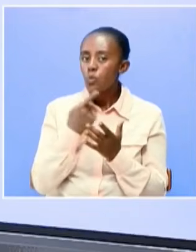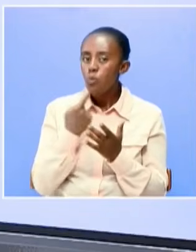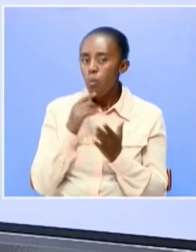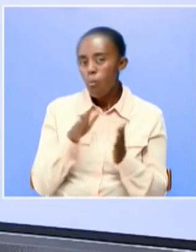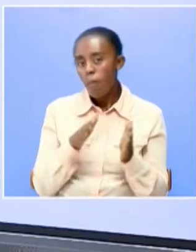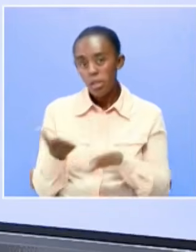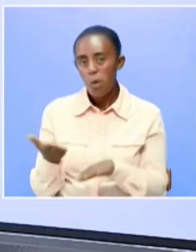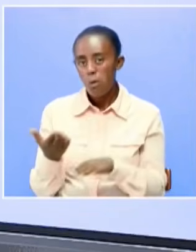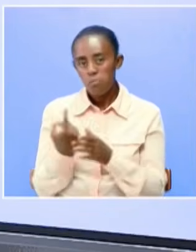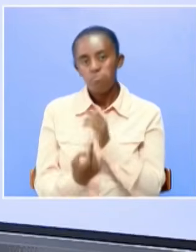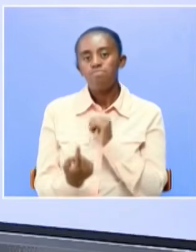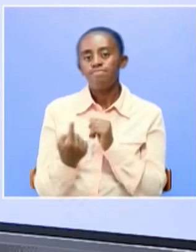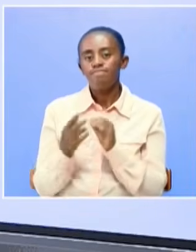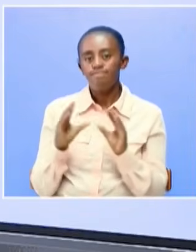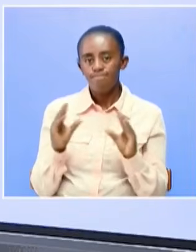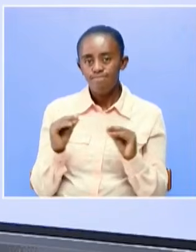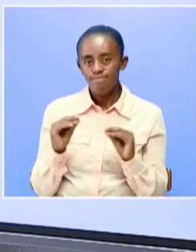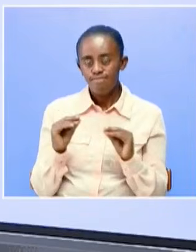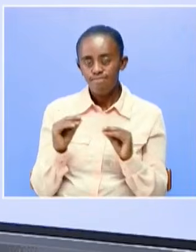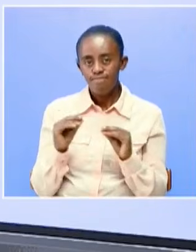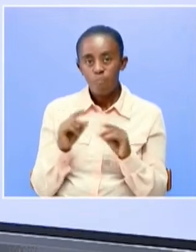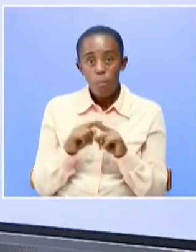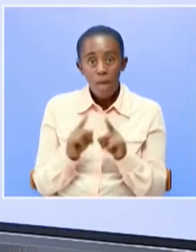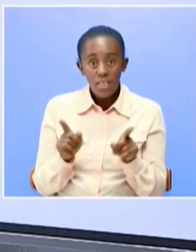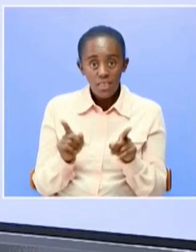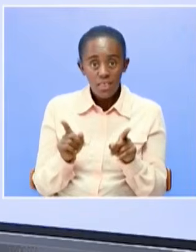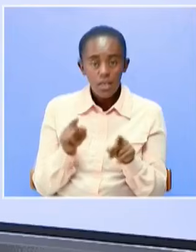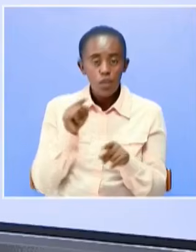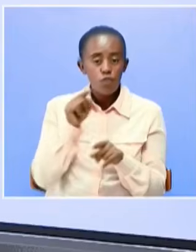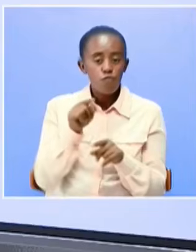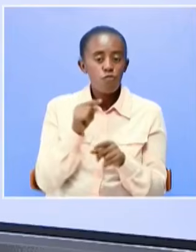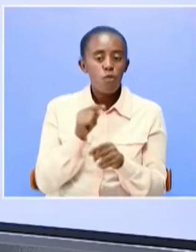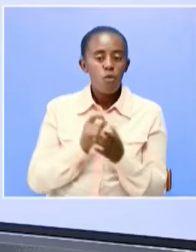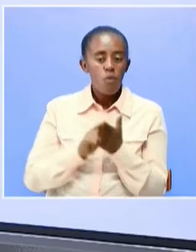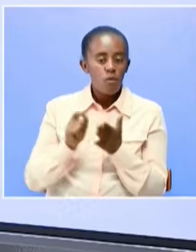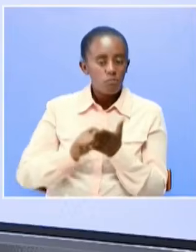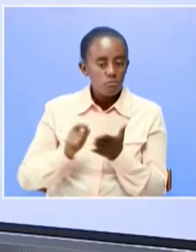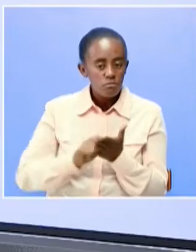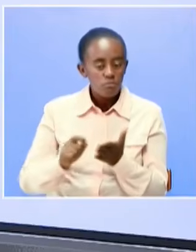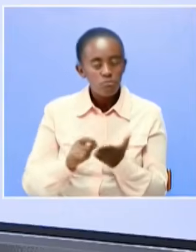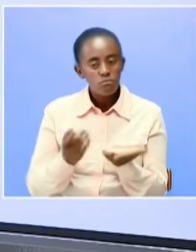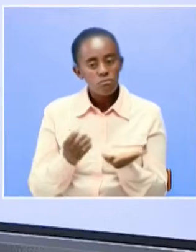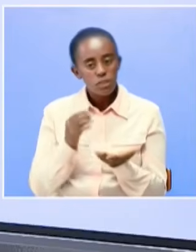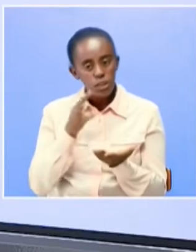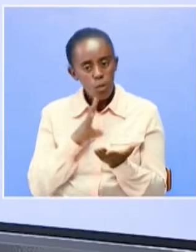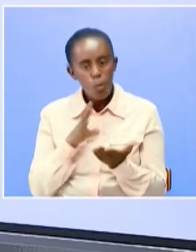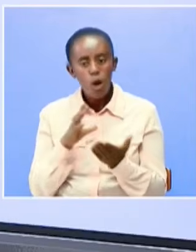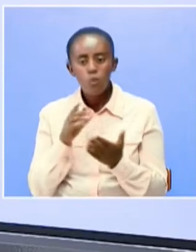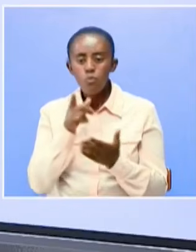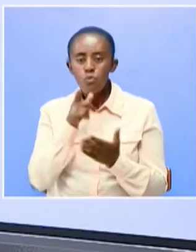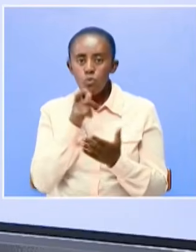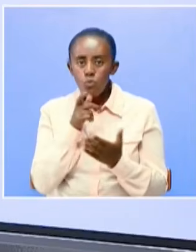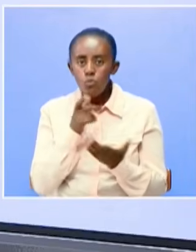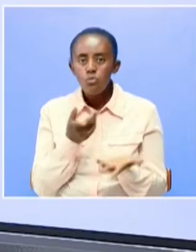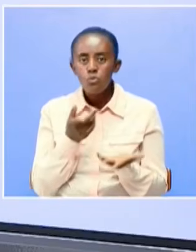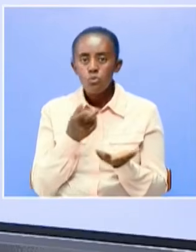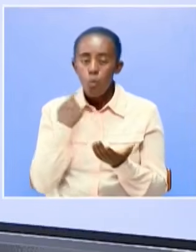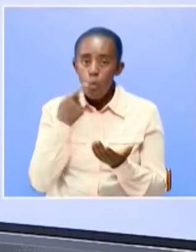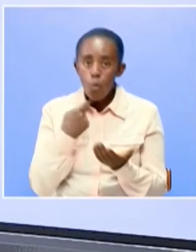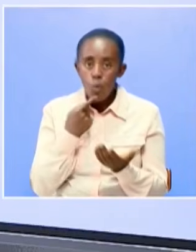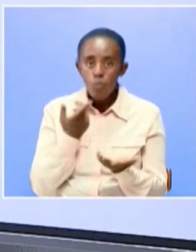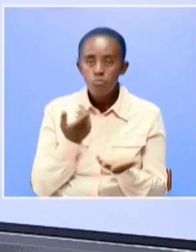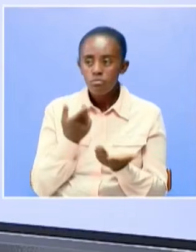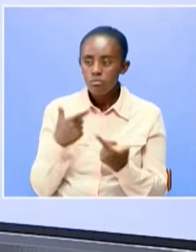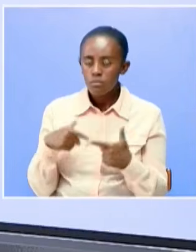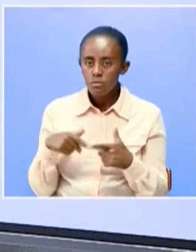away. Okay? But if you're writing about someone who is just living